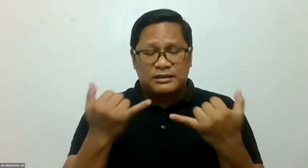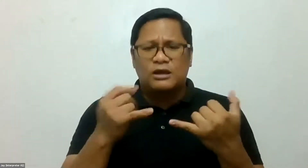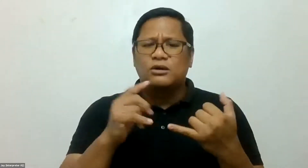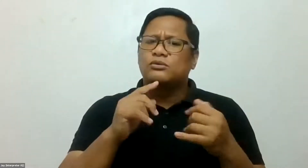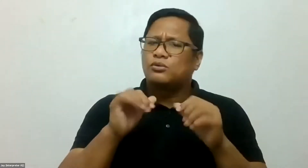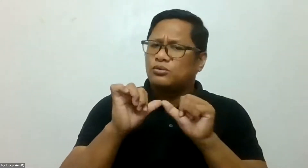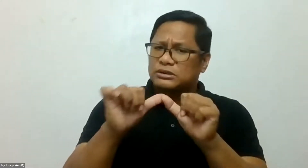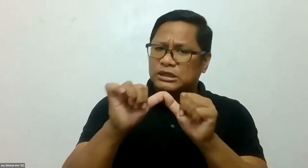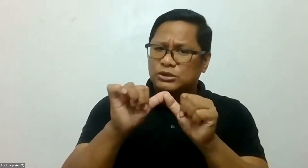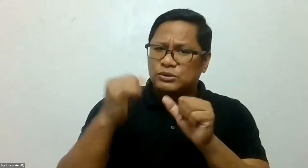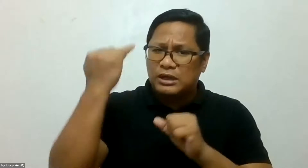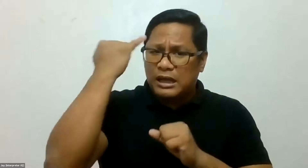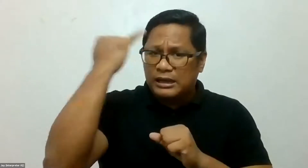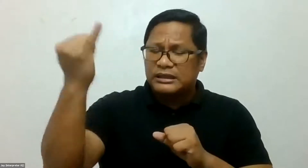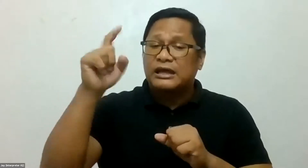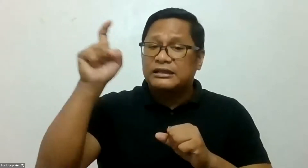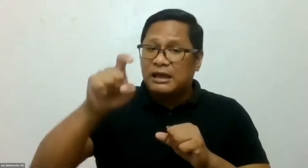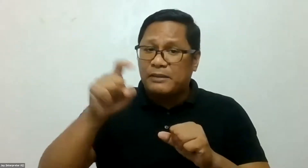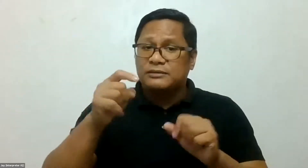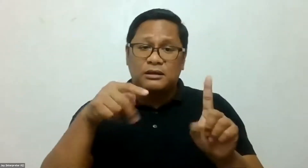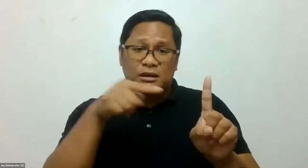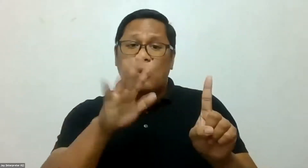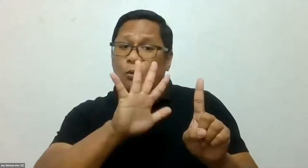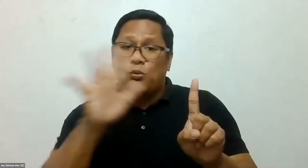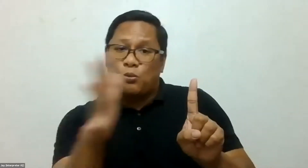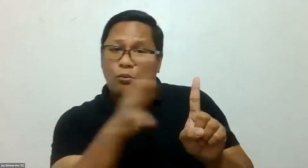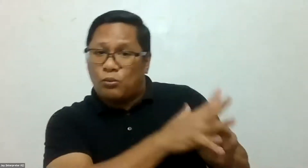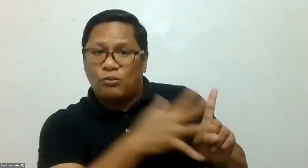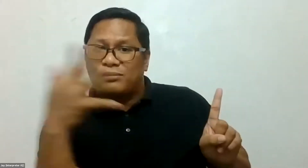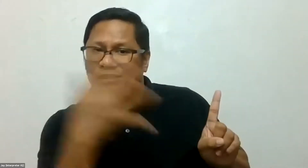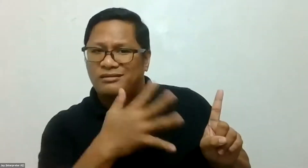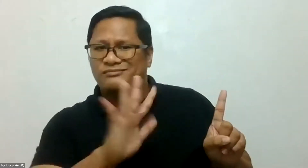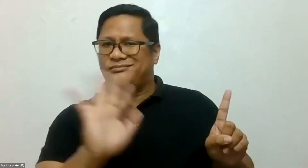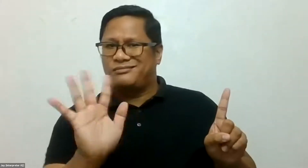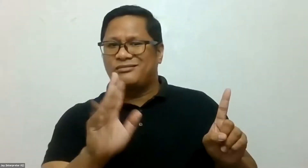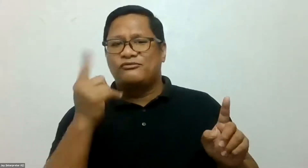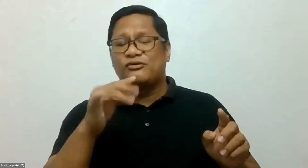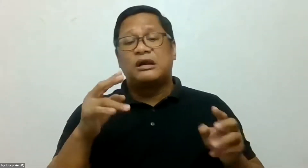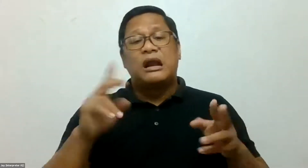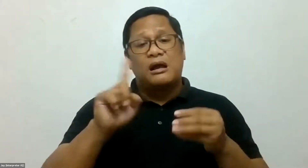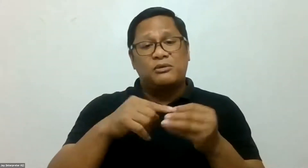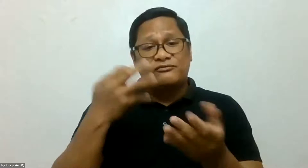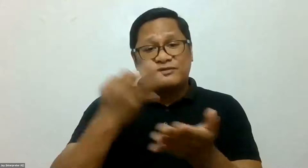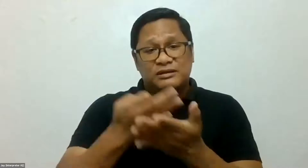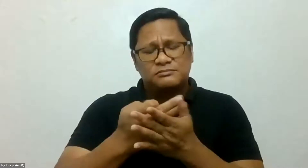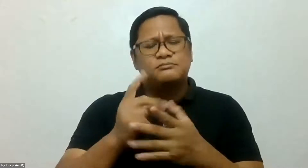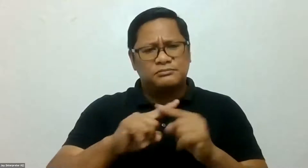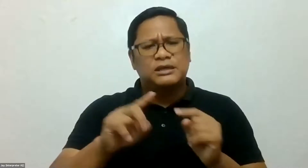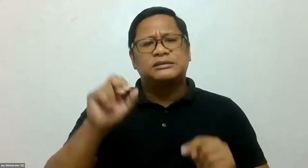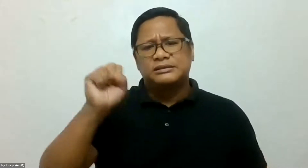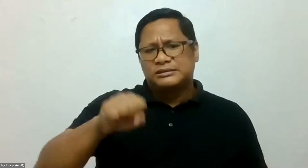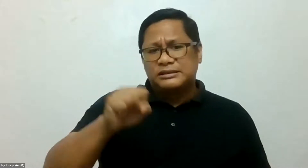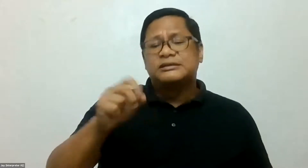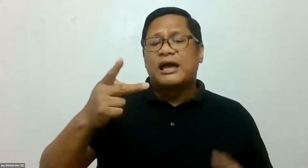idea of no one should be left behind. It may sound cliche when you discuss health financing, but there is a real need to reallocate